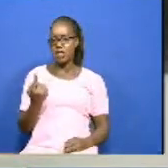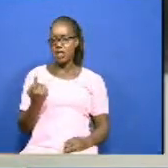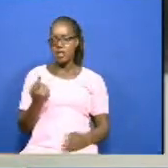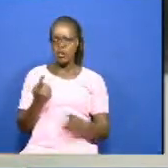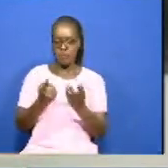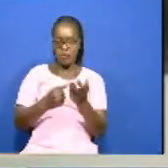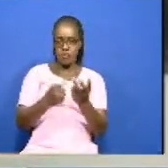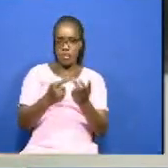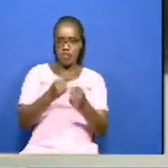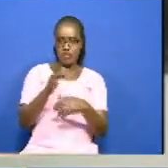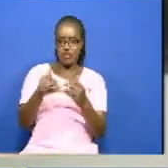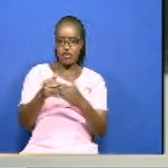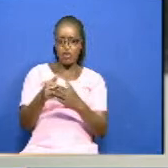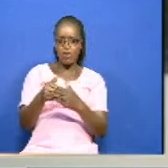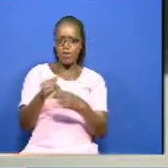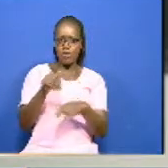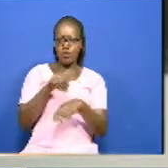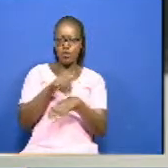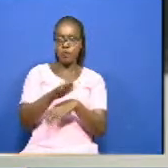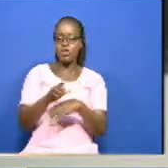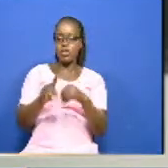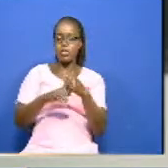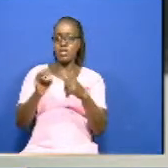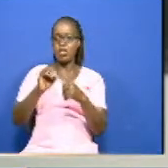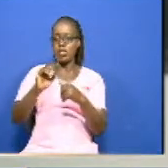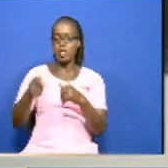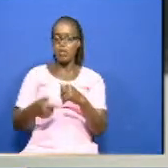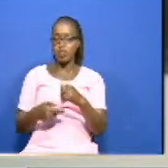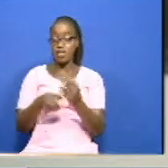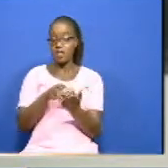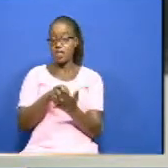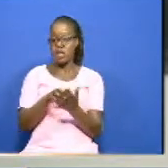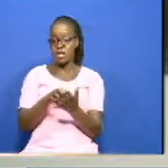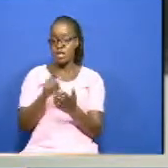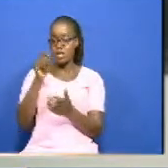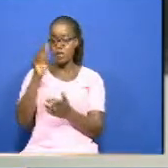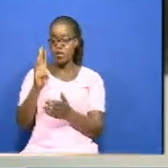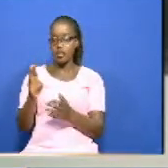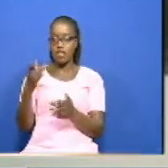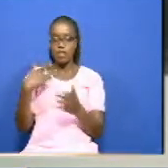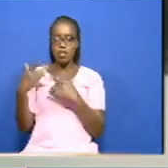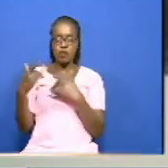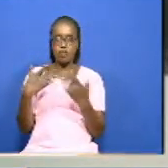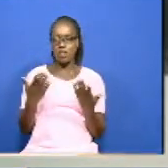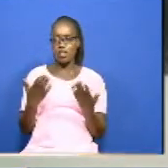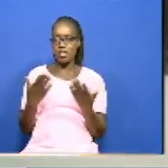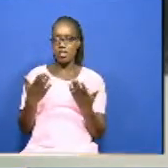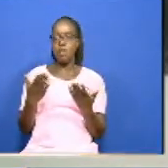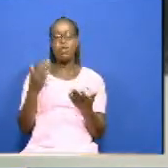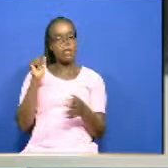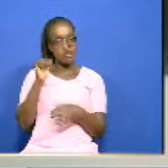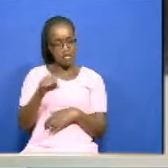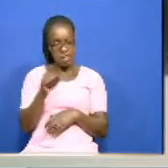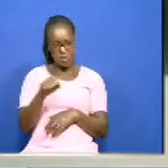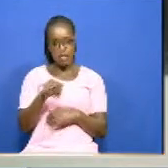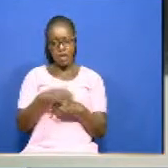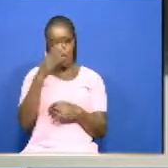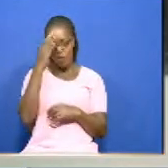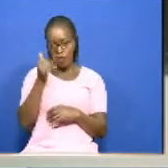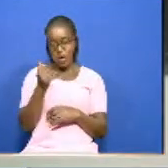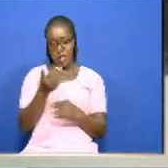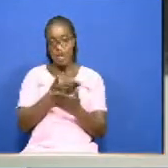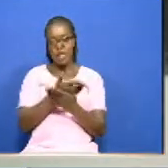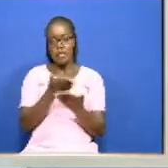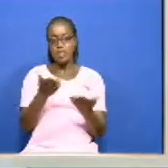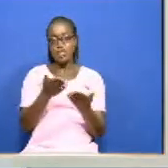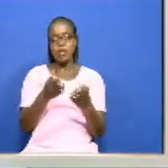you realize we missed around like 60,000 cases as far as TB is concerned. Is that a concern? Yes. Why? Because these cases are in